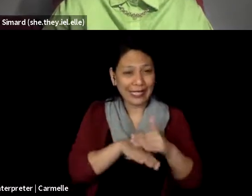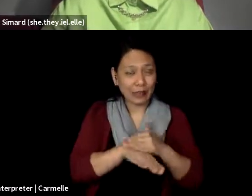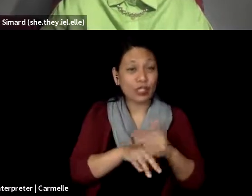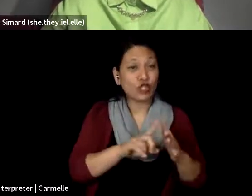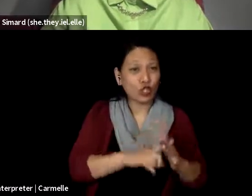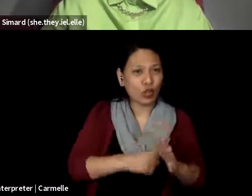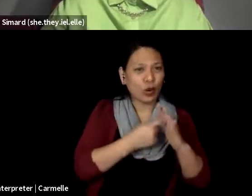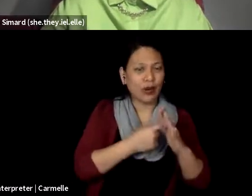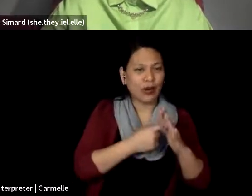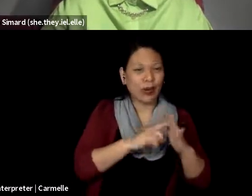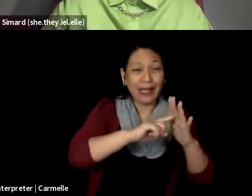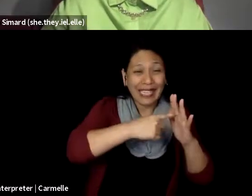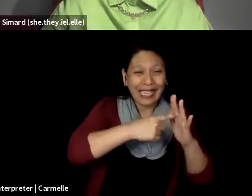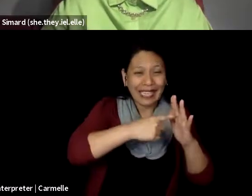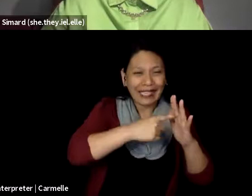point.